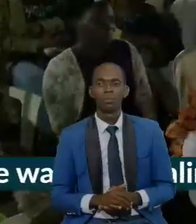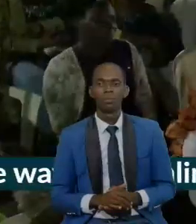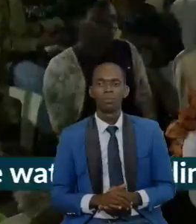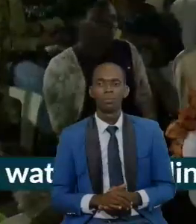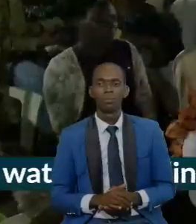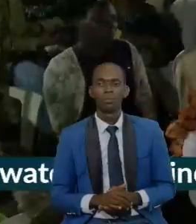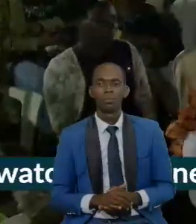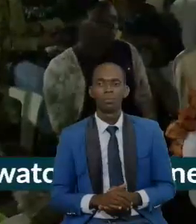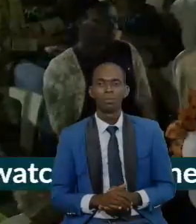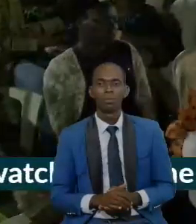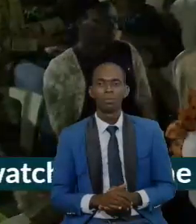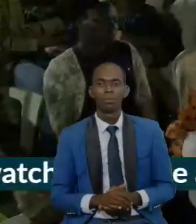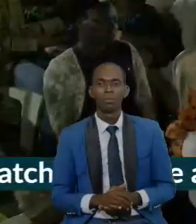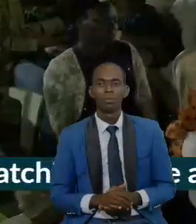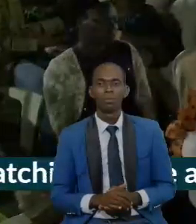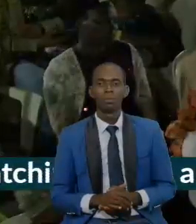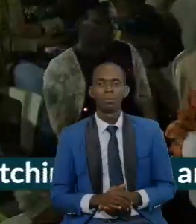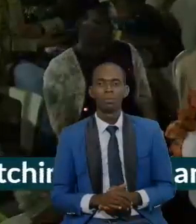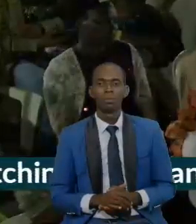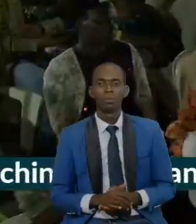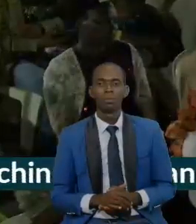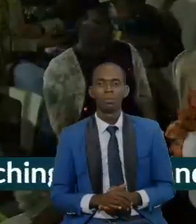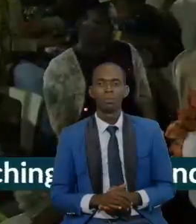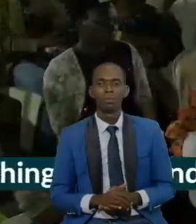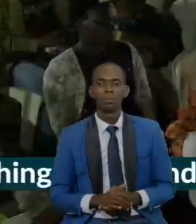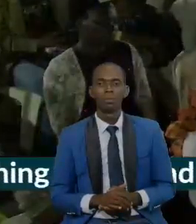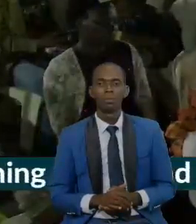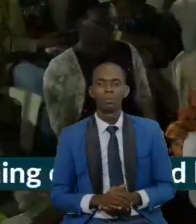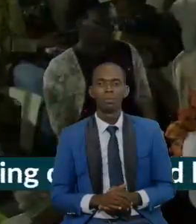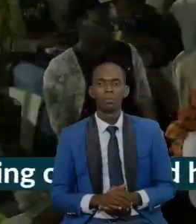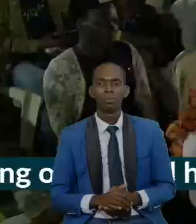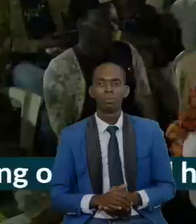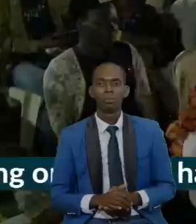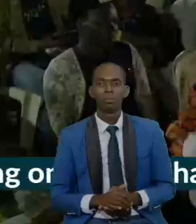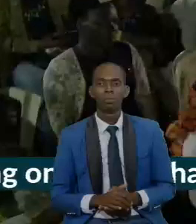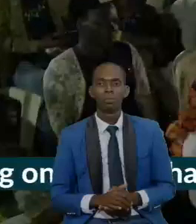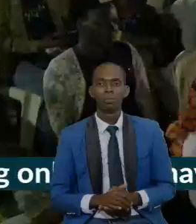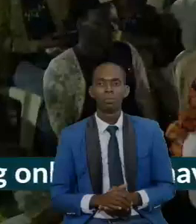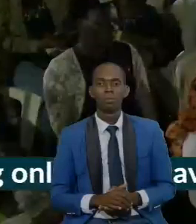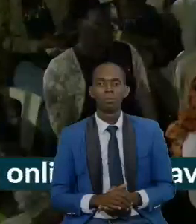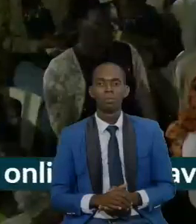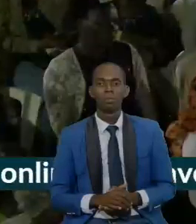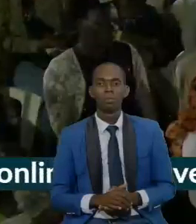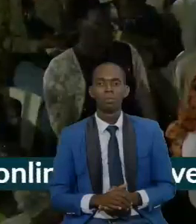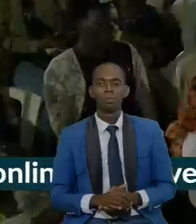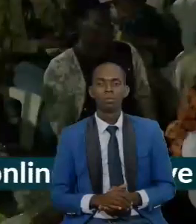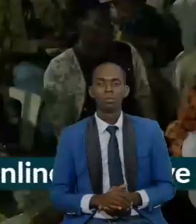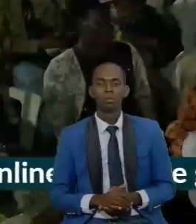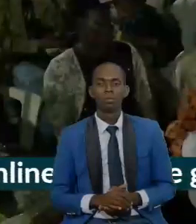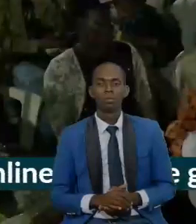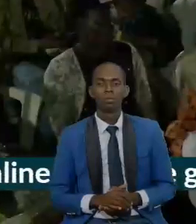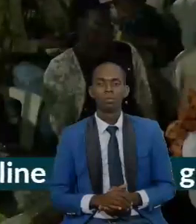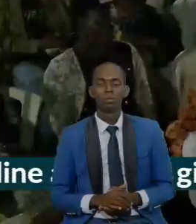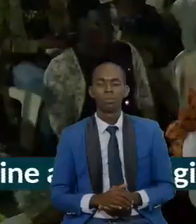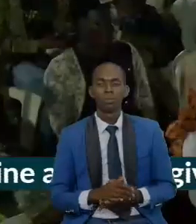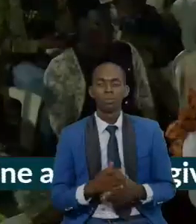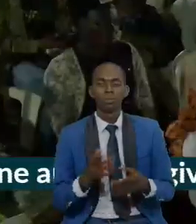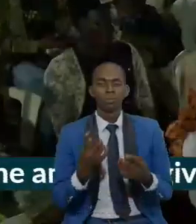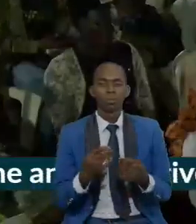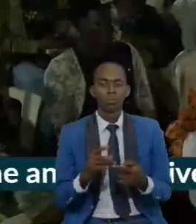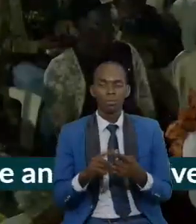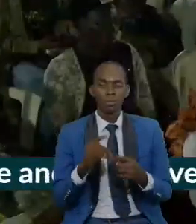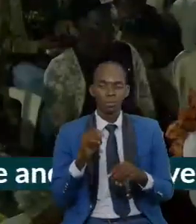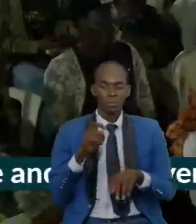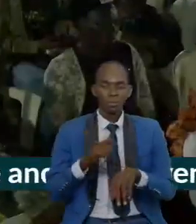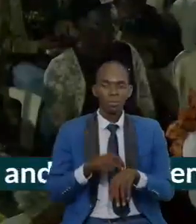prions à l'intérieur que le Seigneur fasse pour nous ce que nous désirons ce soir. Come to the moment where our pastor is going